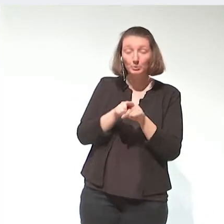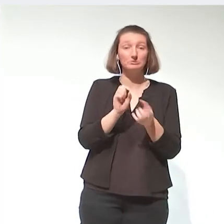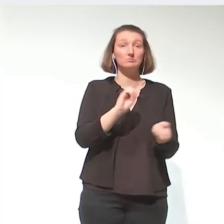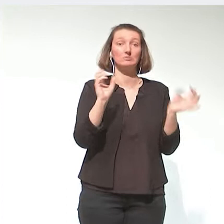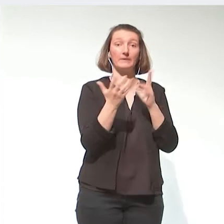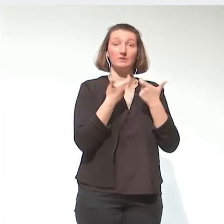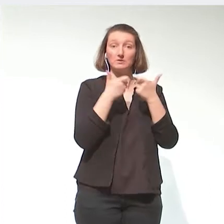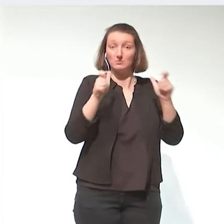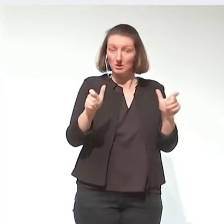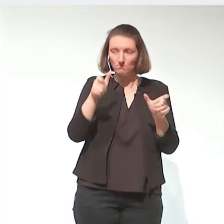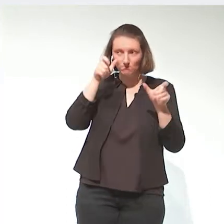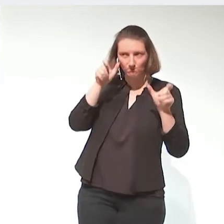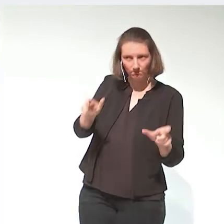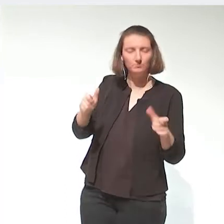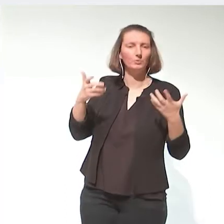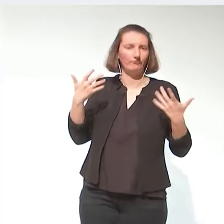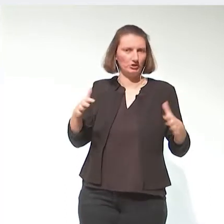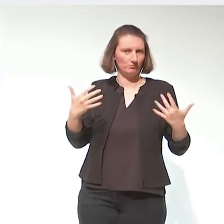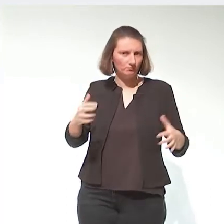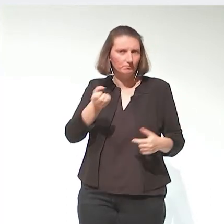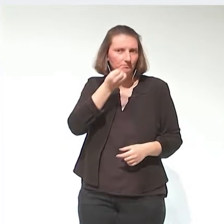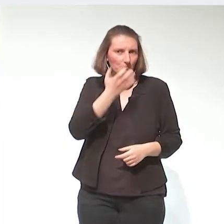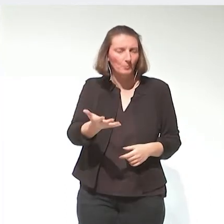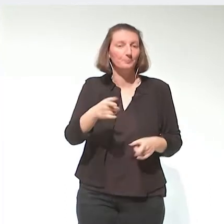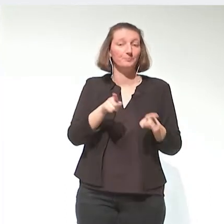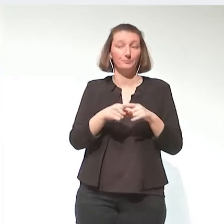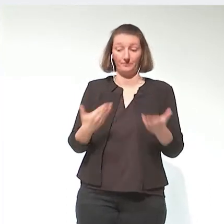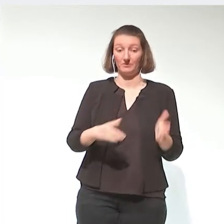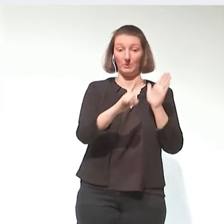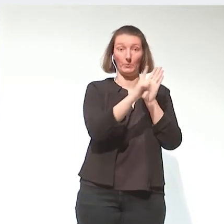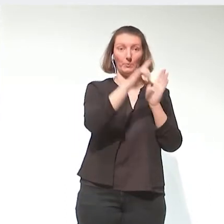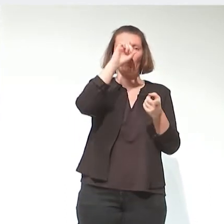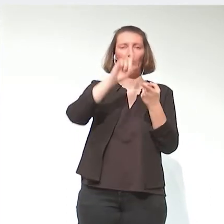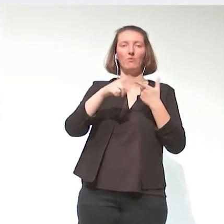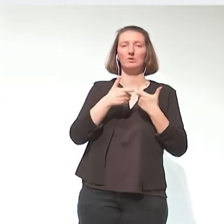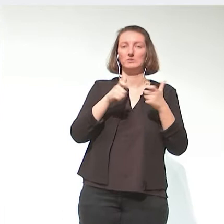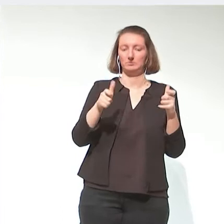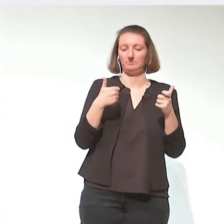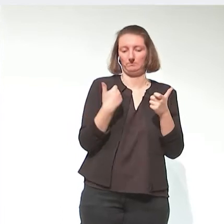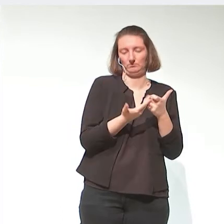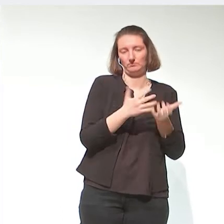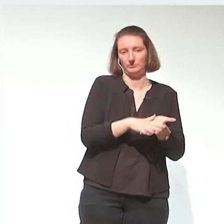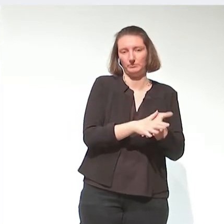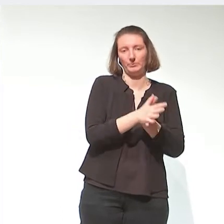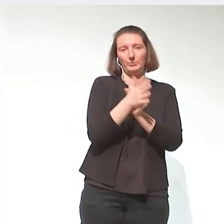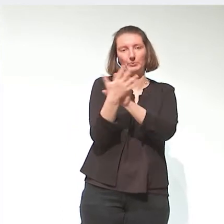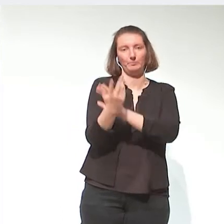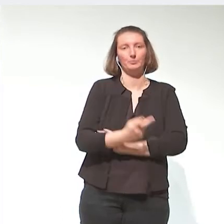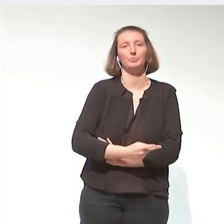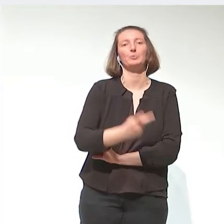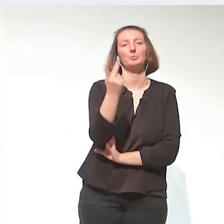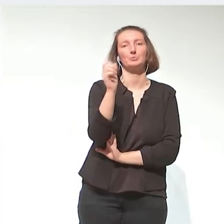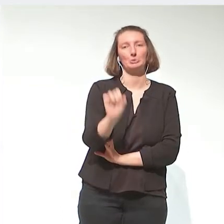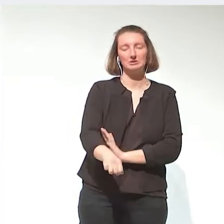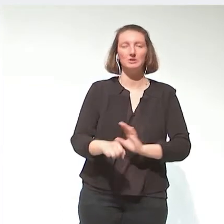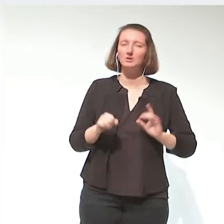European Accessibility Act, that will be even more enforced. What I also wanted to highlight